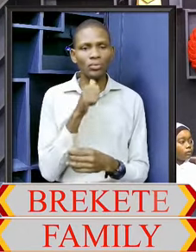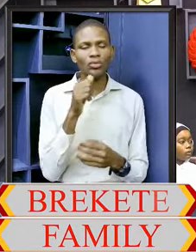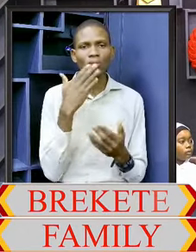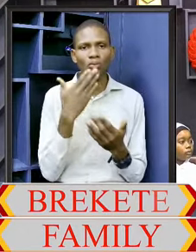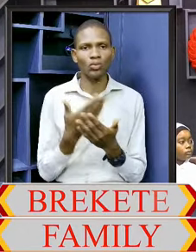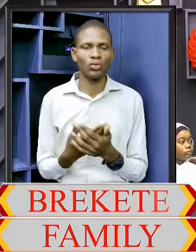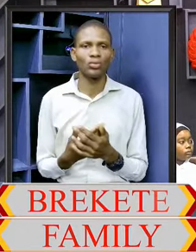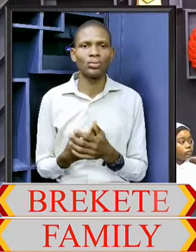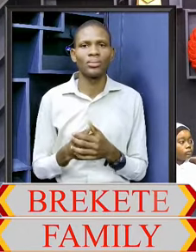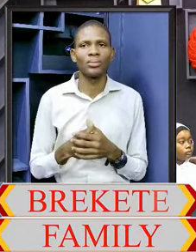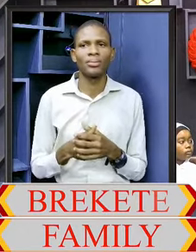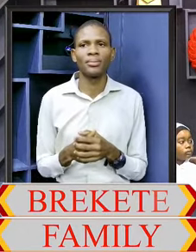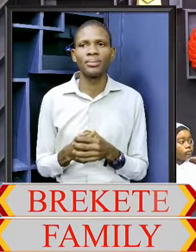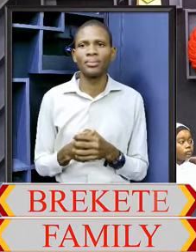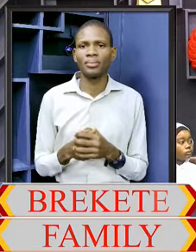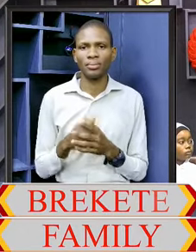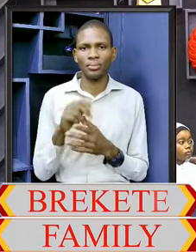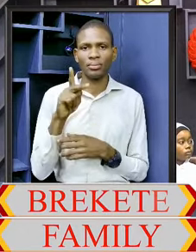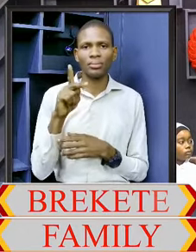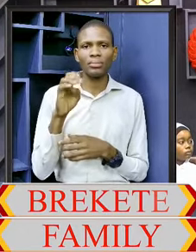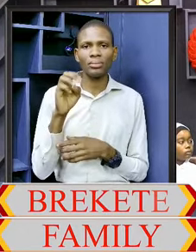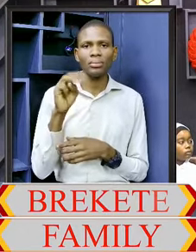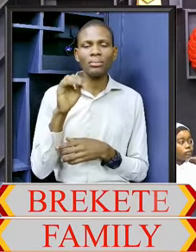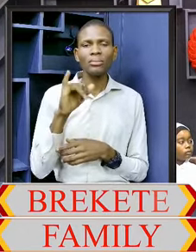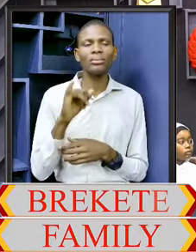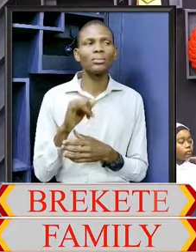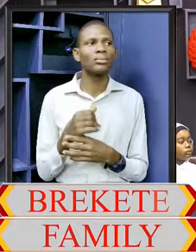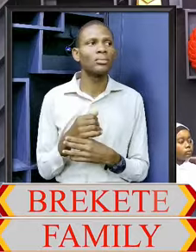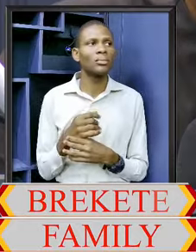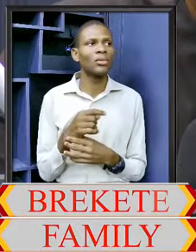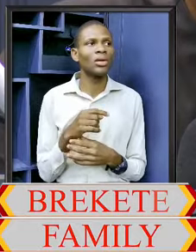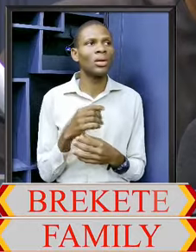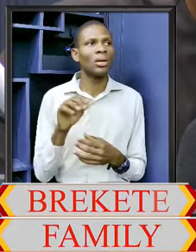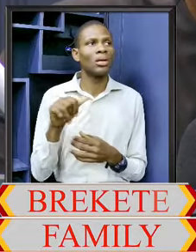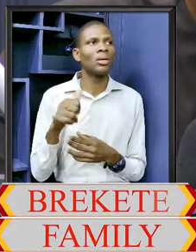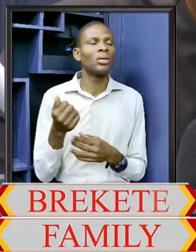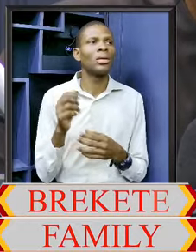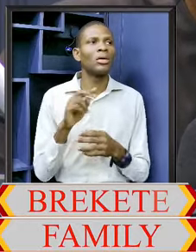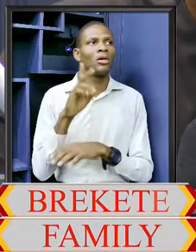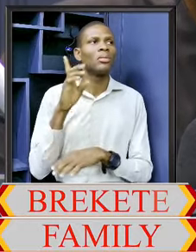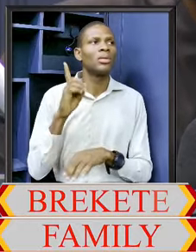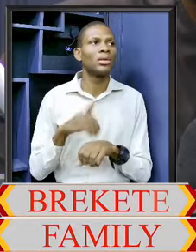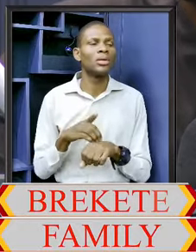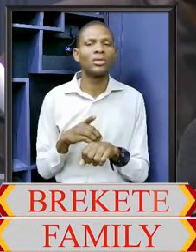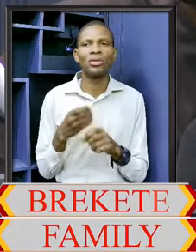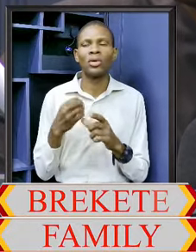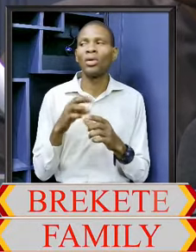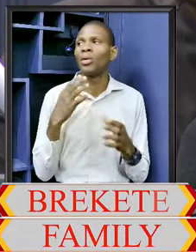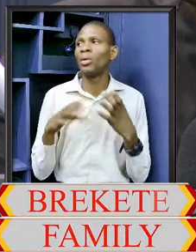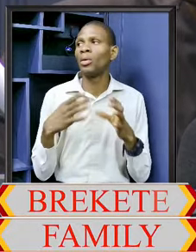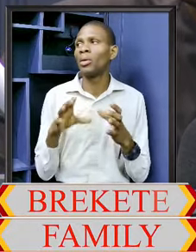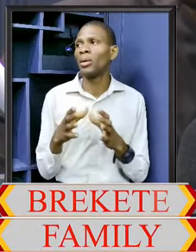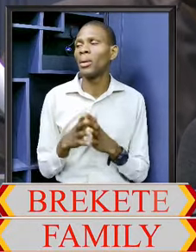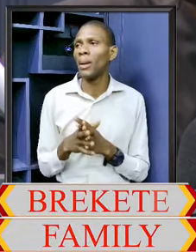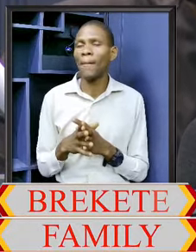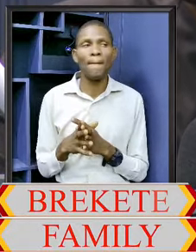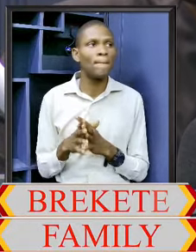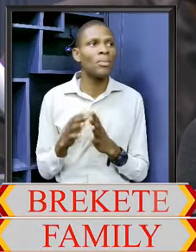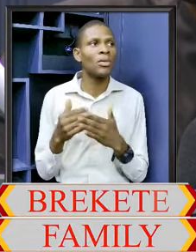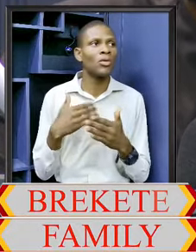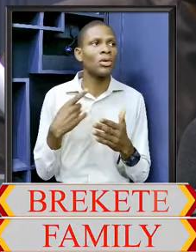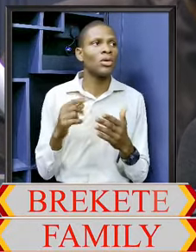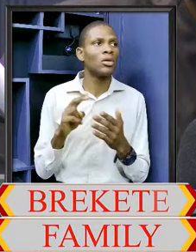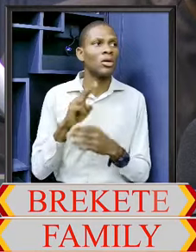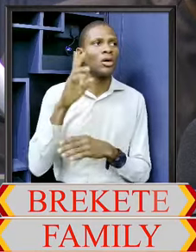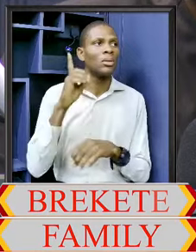all. Kemi? Yes, sir. We get another update or cases? We get another update, sir. But before